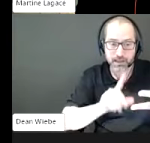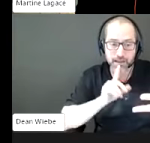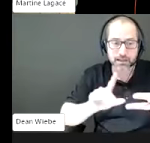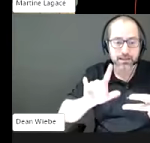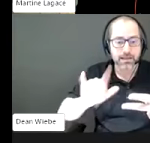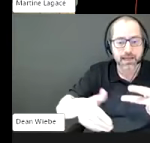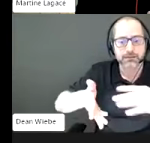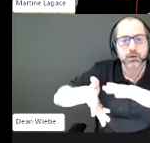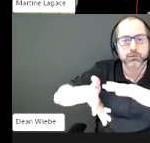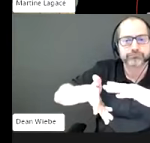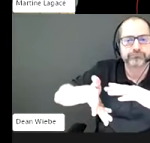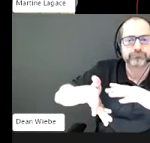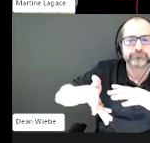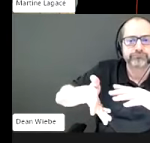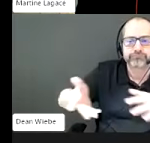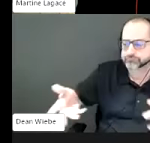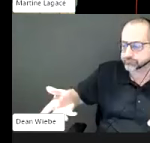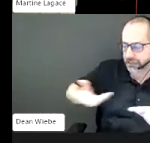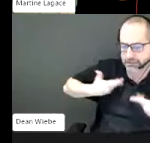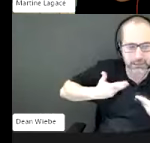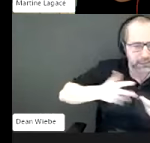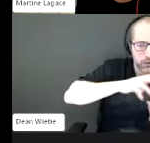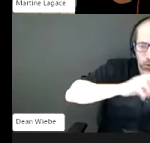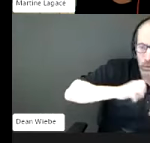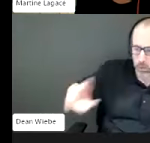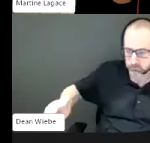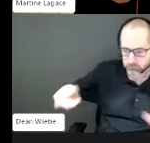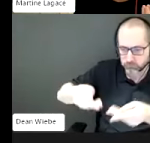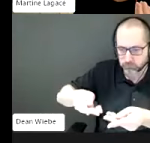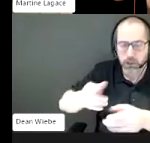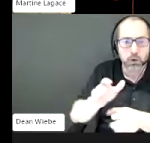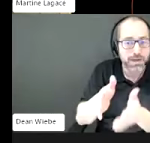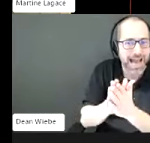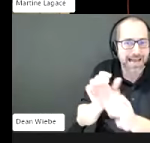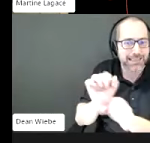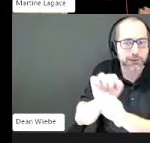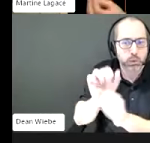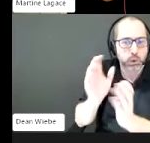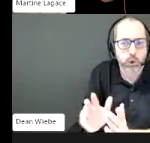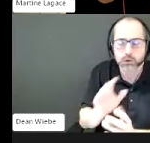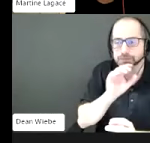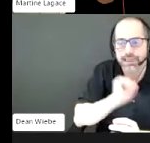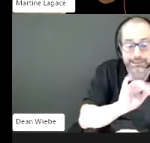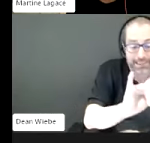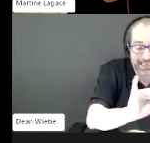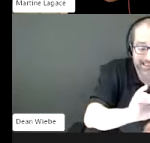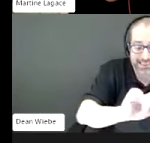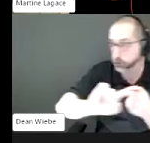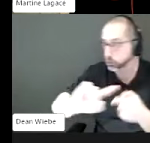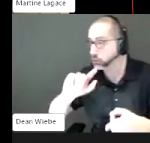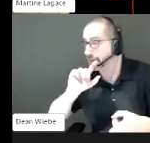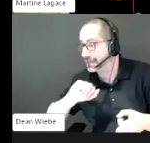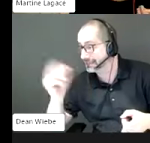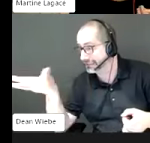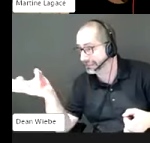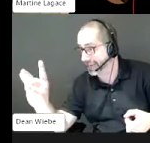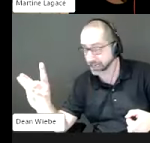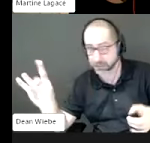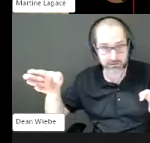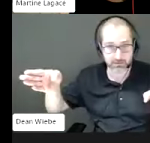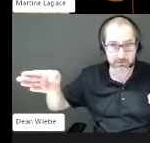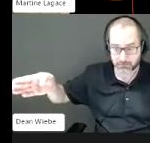operationalization of intergenerational contact. So we've asked workers from 18 to 68 years old,